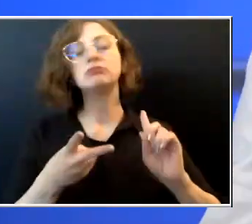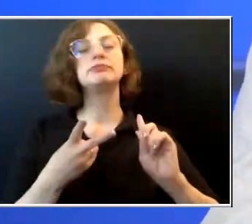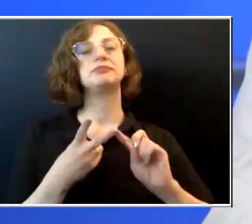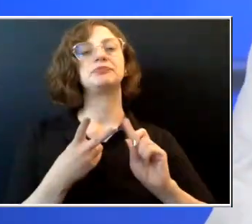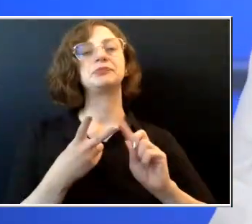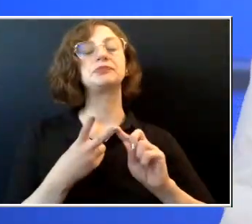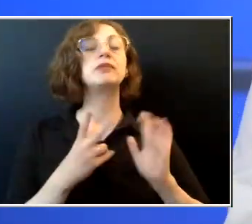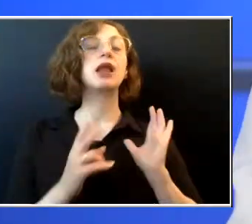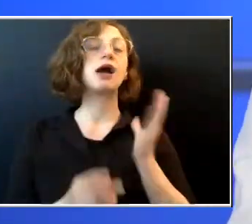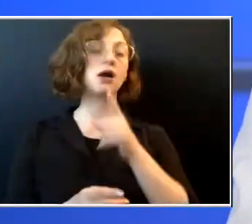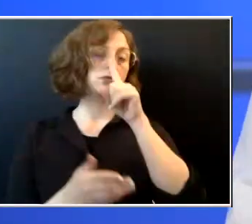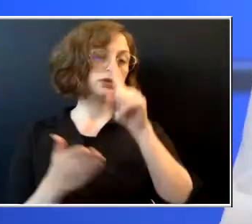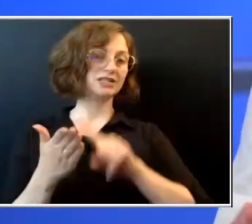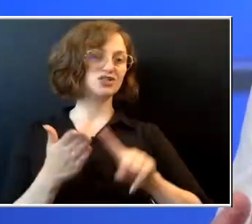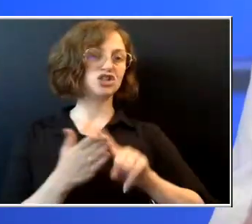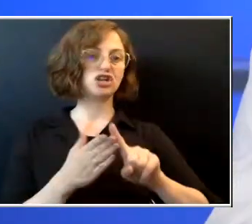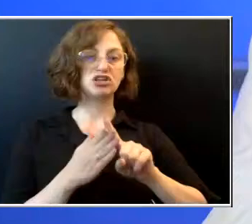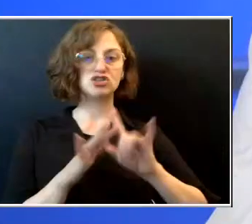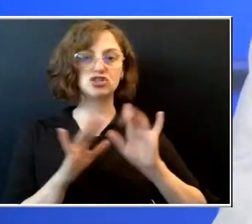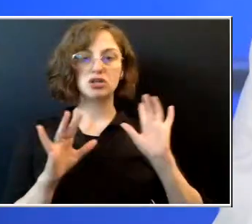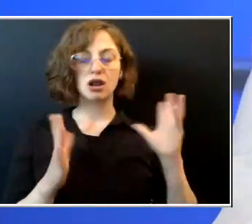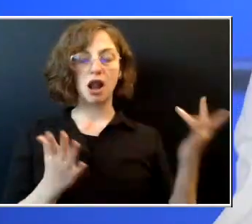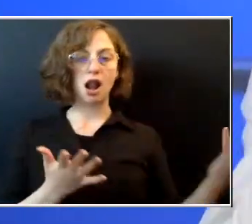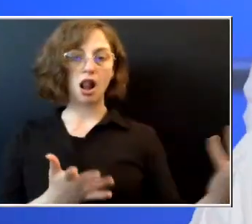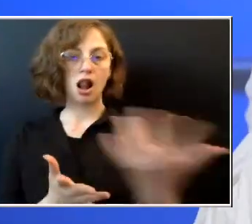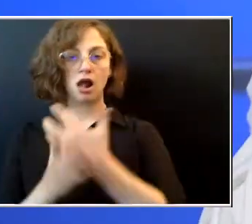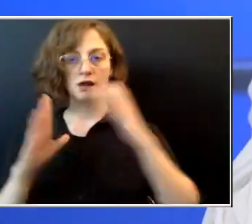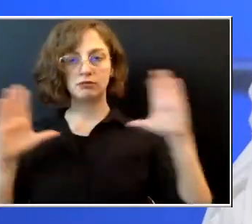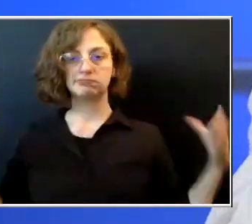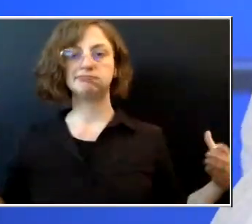best and brightest physicians, physician scientists, and research teams